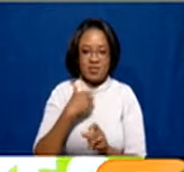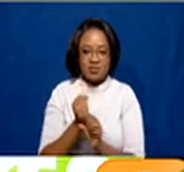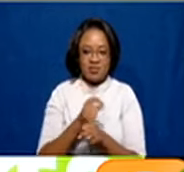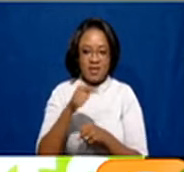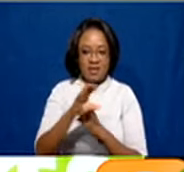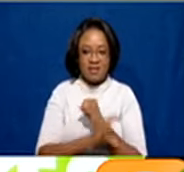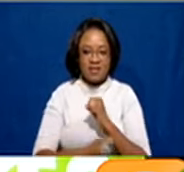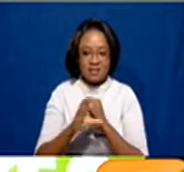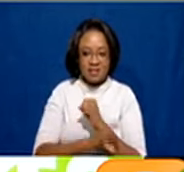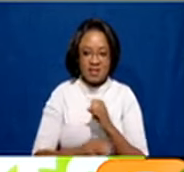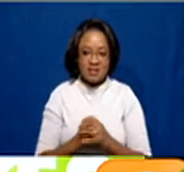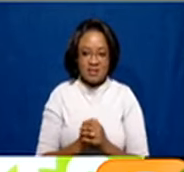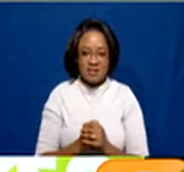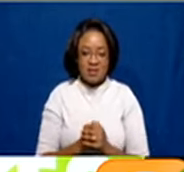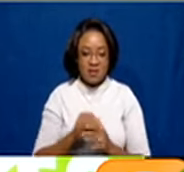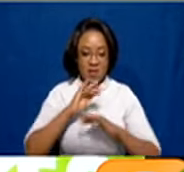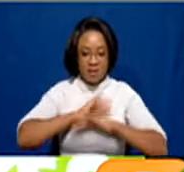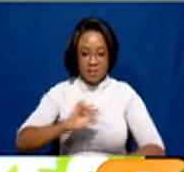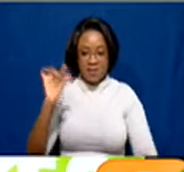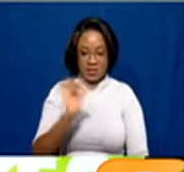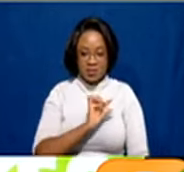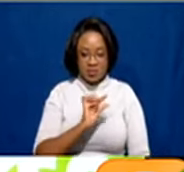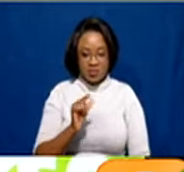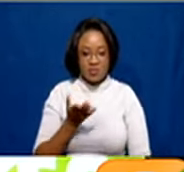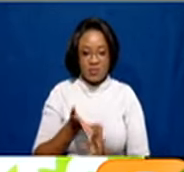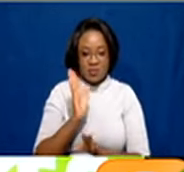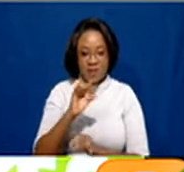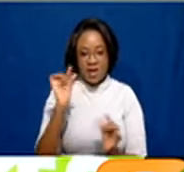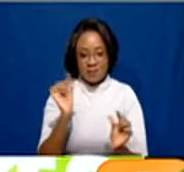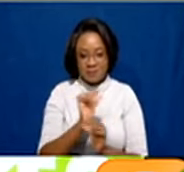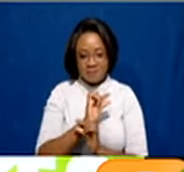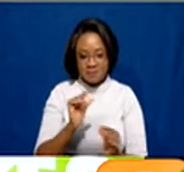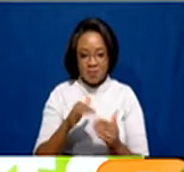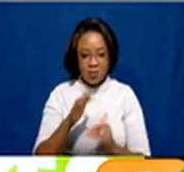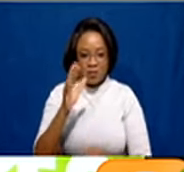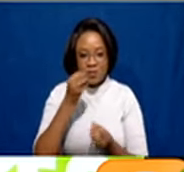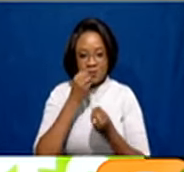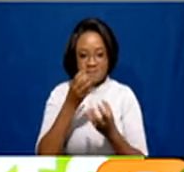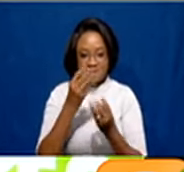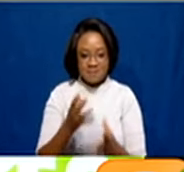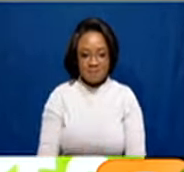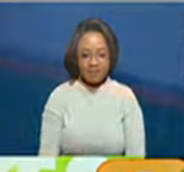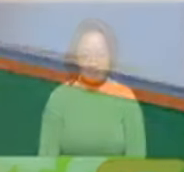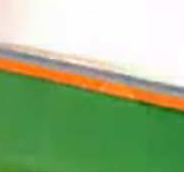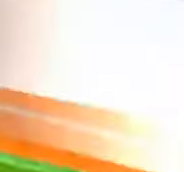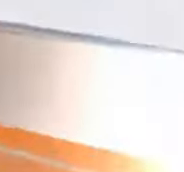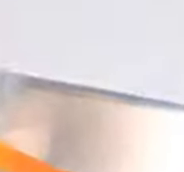and beyond. Let's take a short break here on Citizen Weekend. Much more ahead, including...